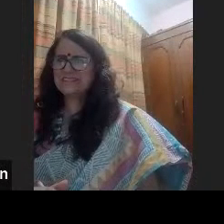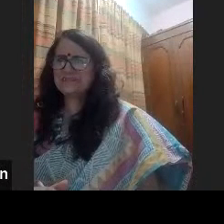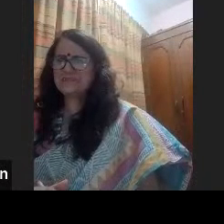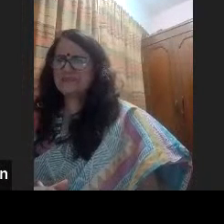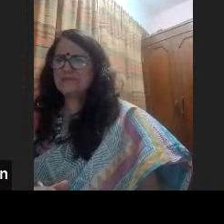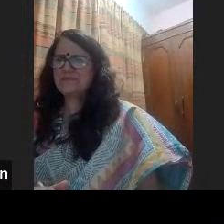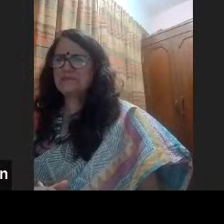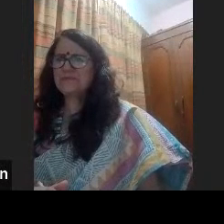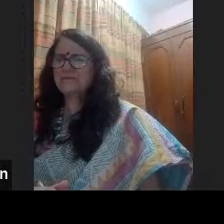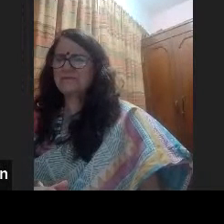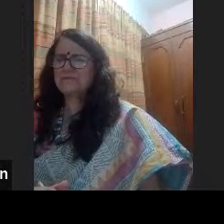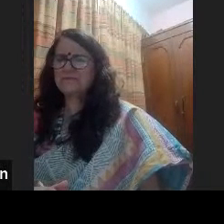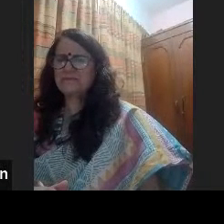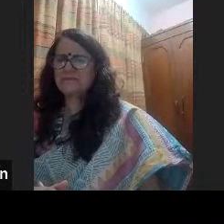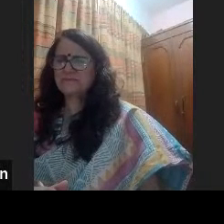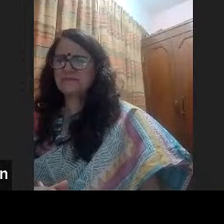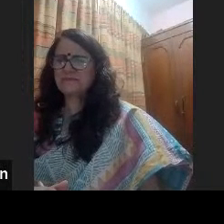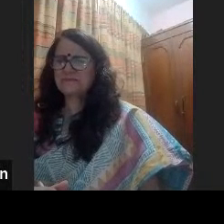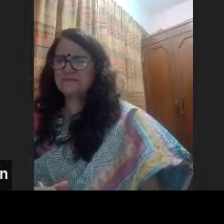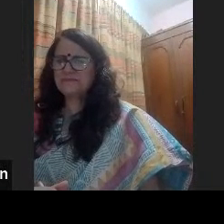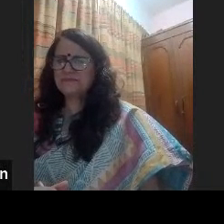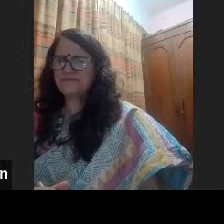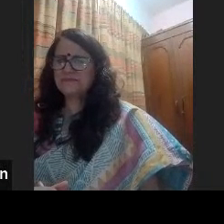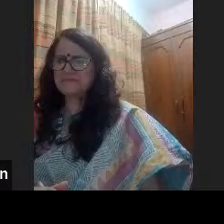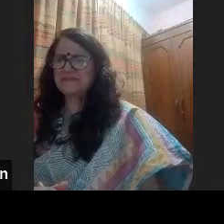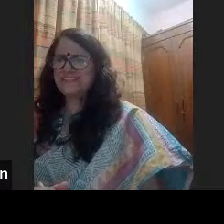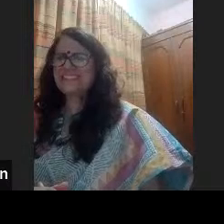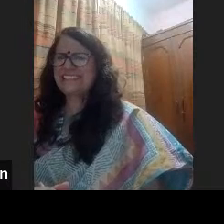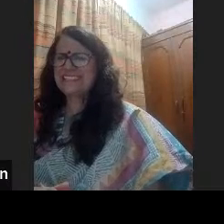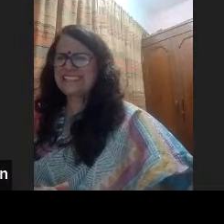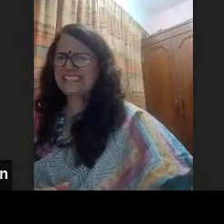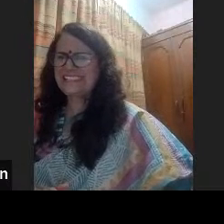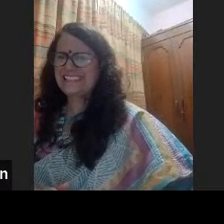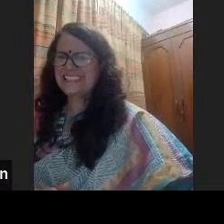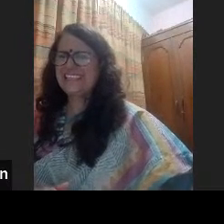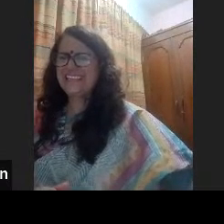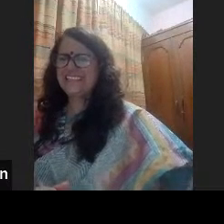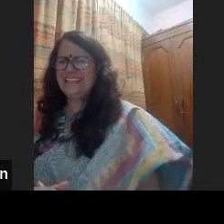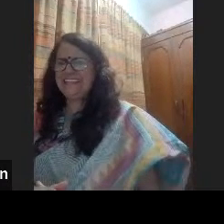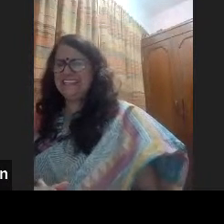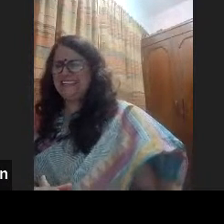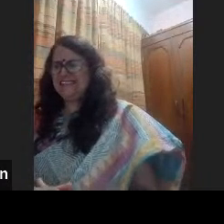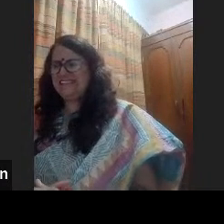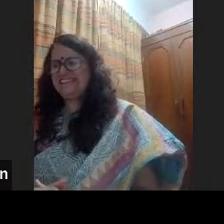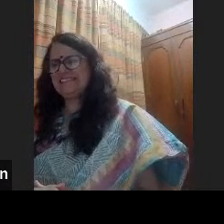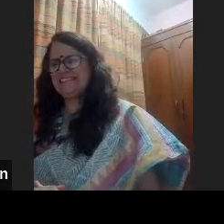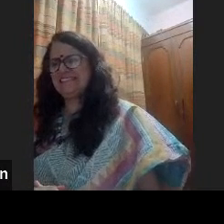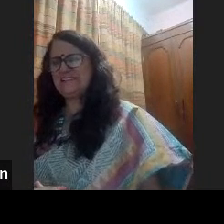then the world would be a very, very different place. That's all.